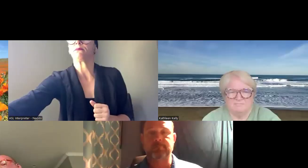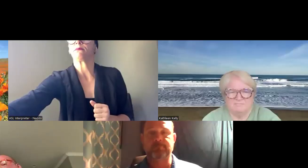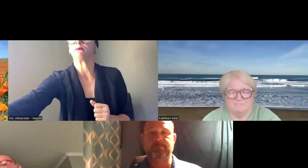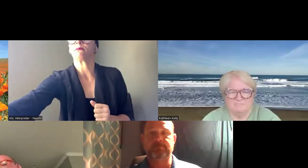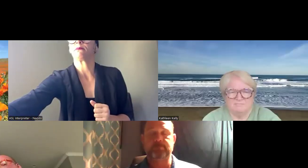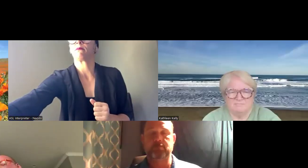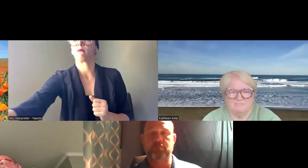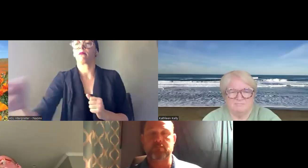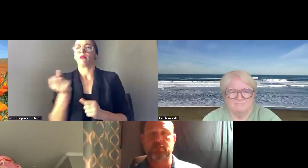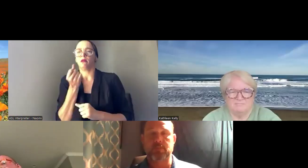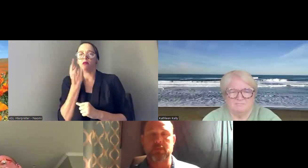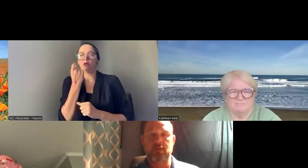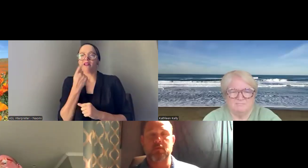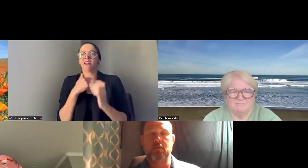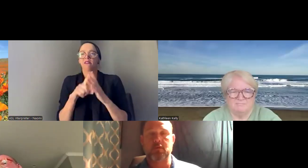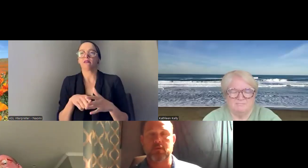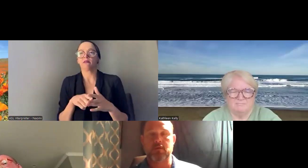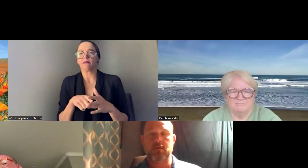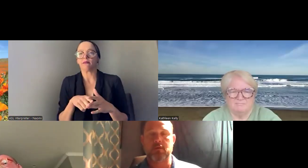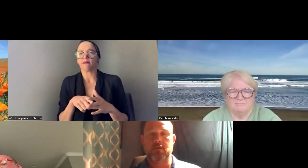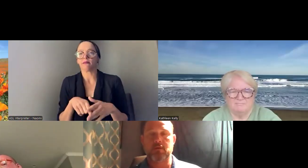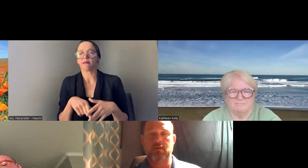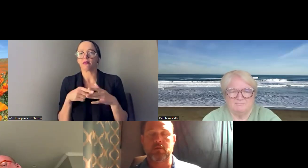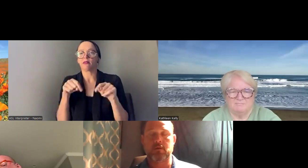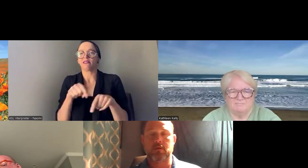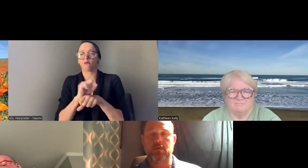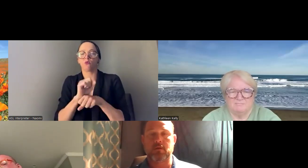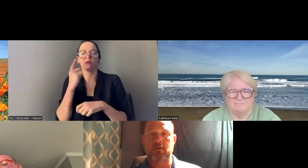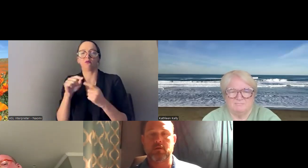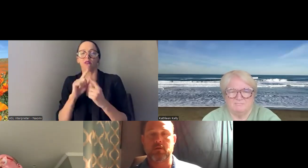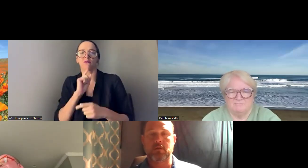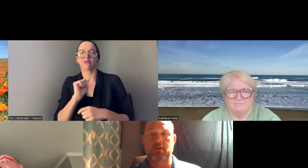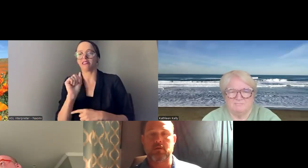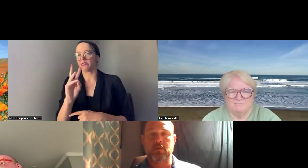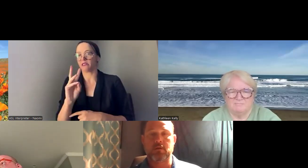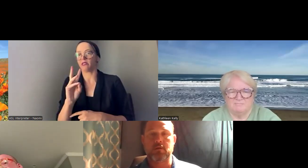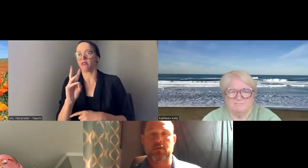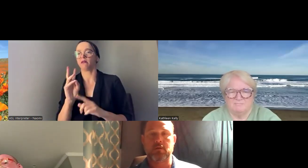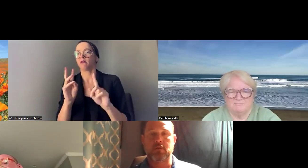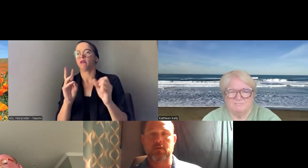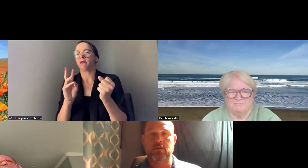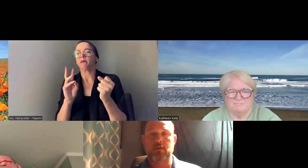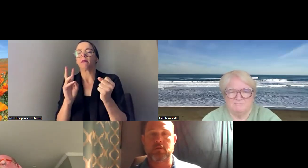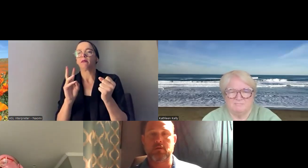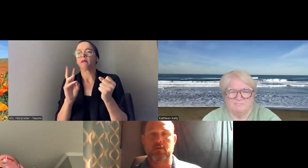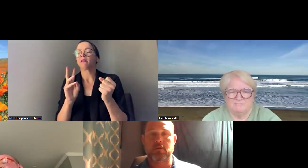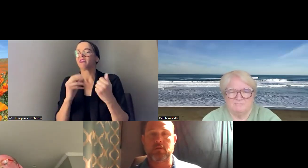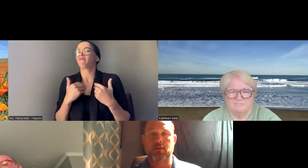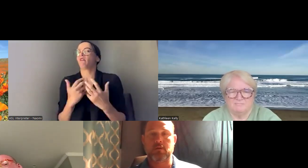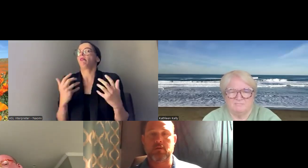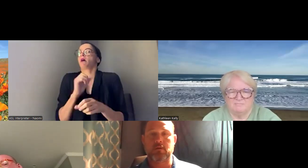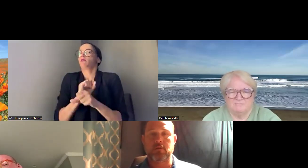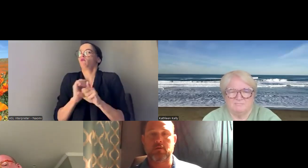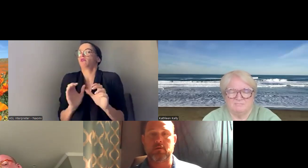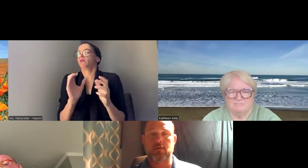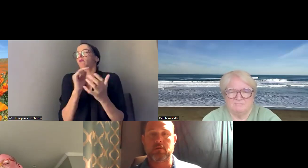way, and I honor folks, but we still have a ways to go. And I appreciate each of you. And please take that into spirit. Thank